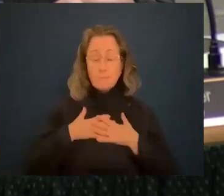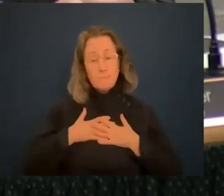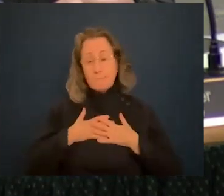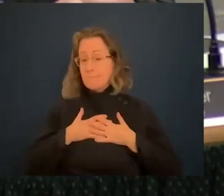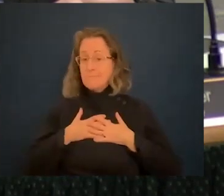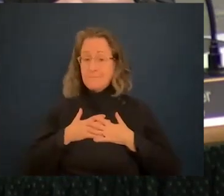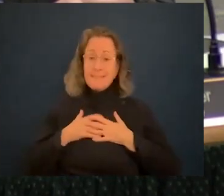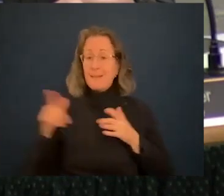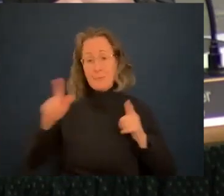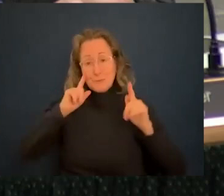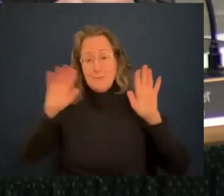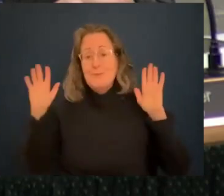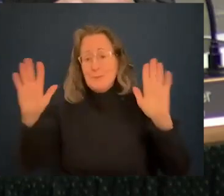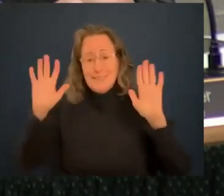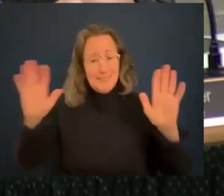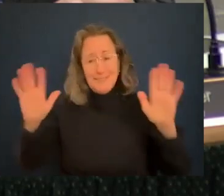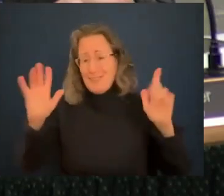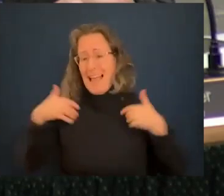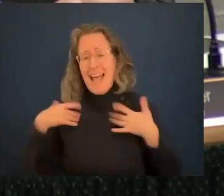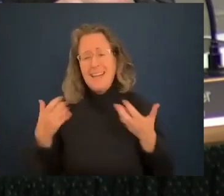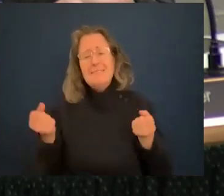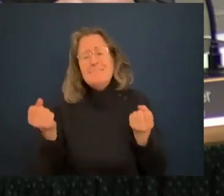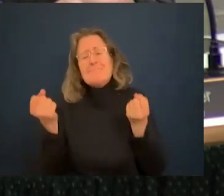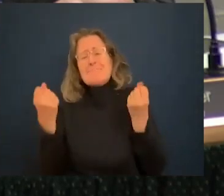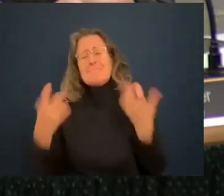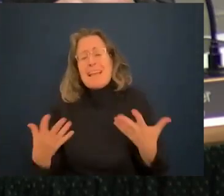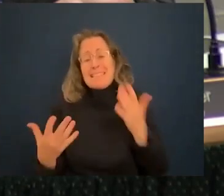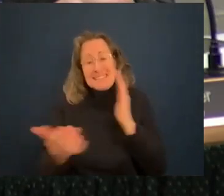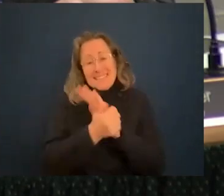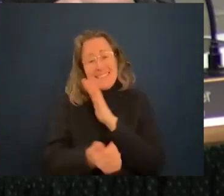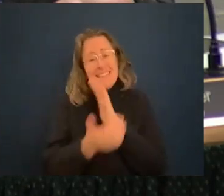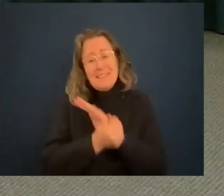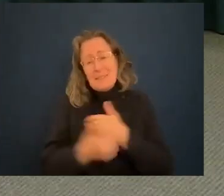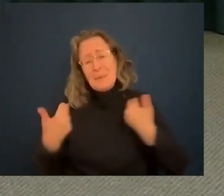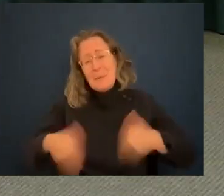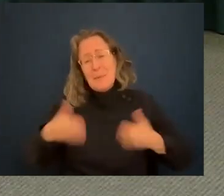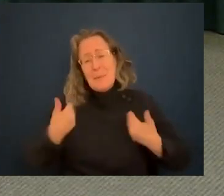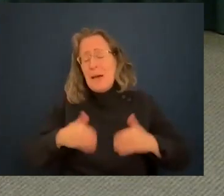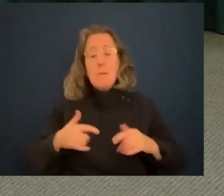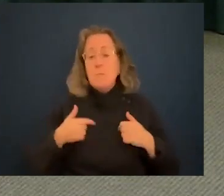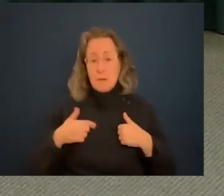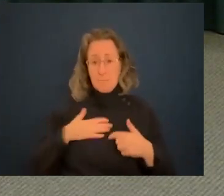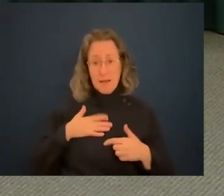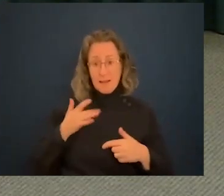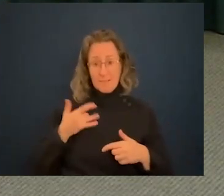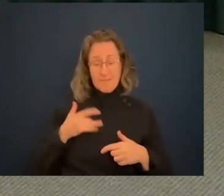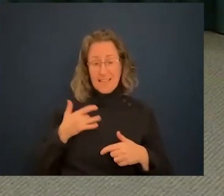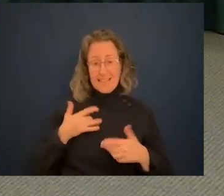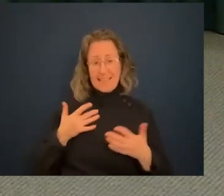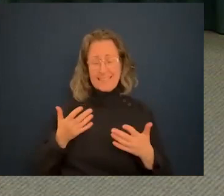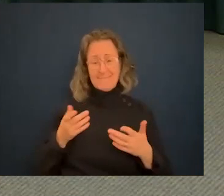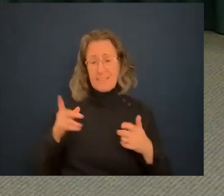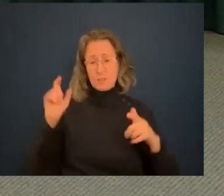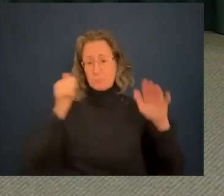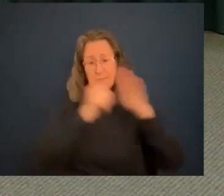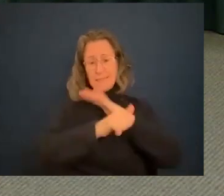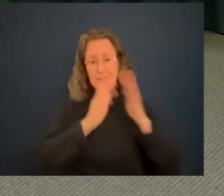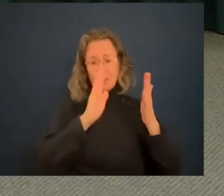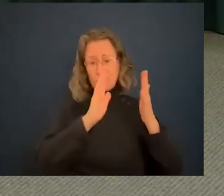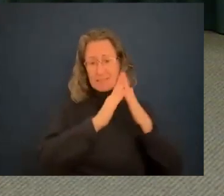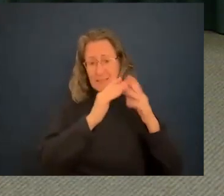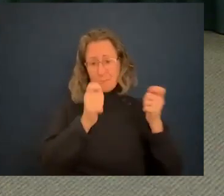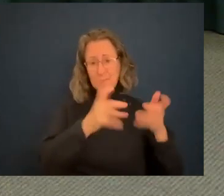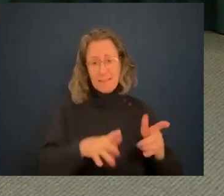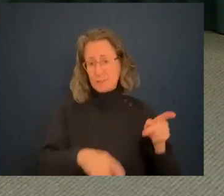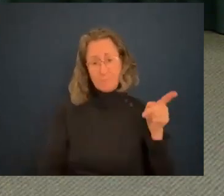excellent at so many things I don't necessarily think that that means that that department is where this work belongs